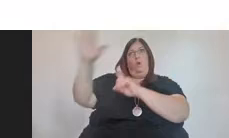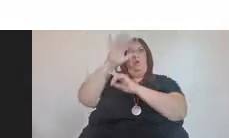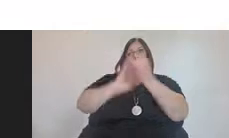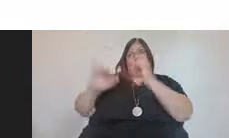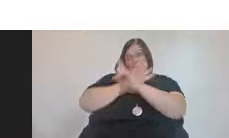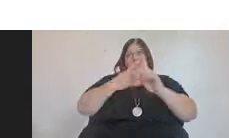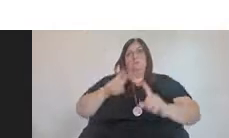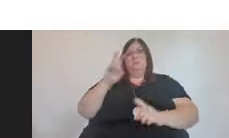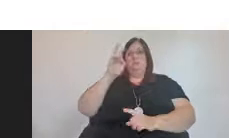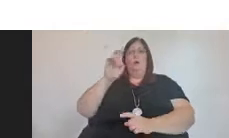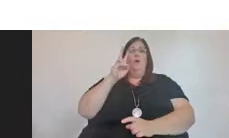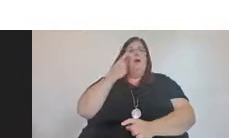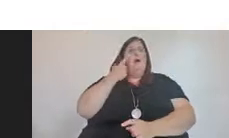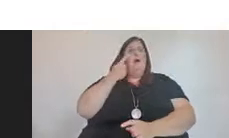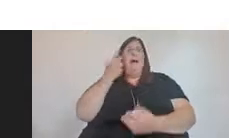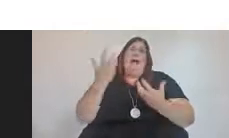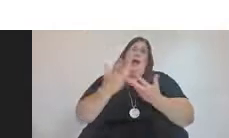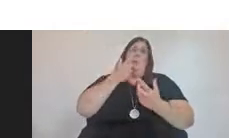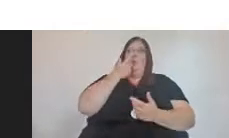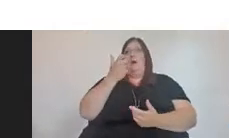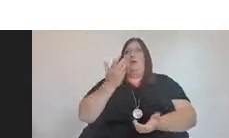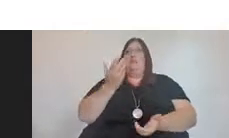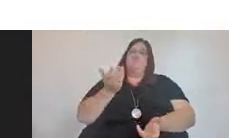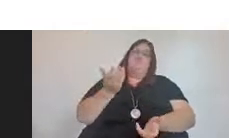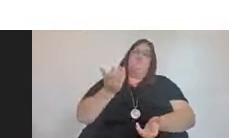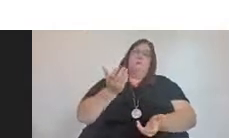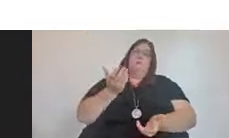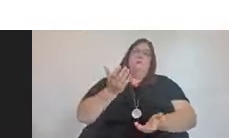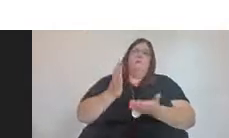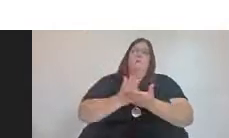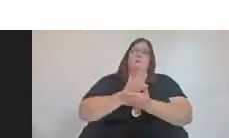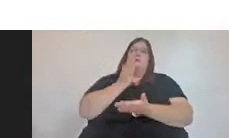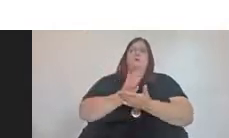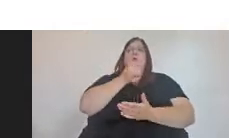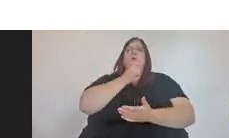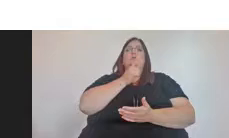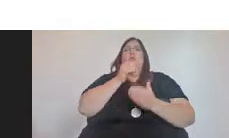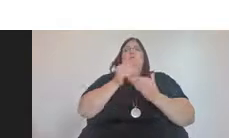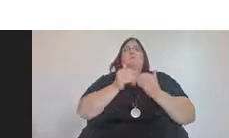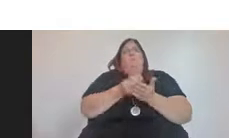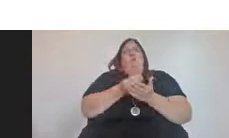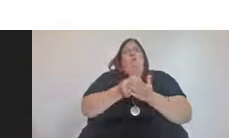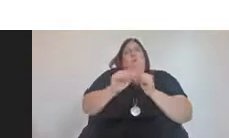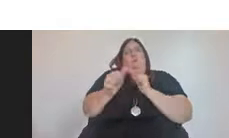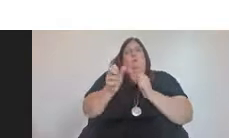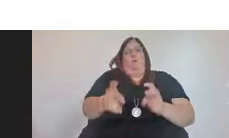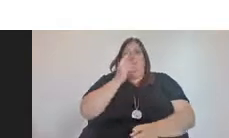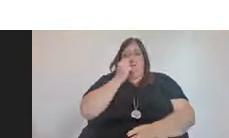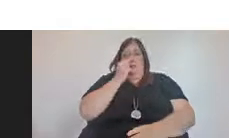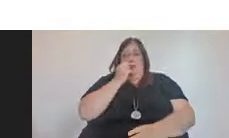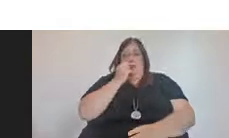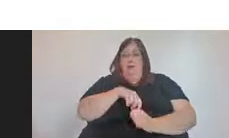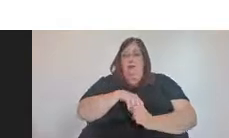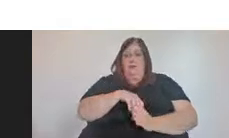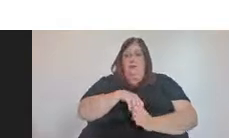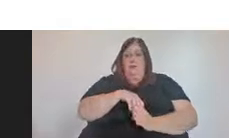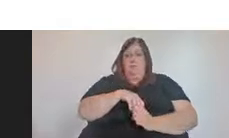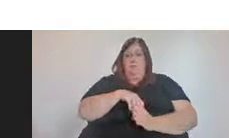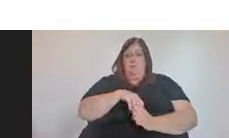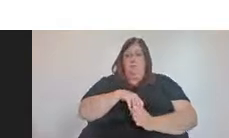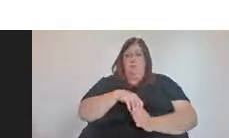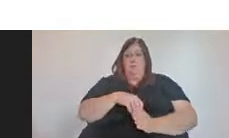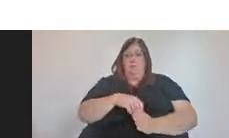Stoke-on-Trent, to look at how we can really make the local pound go as far as it possibly can. And we